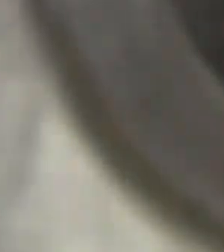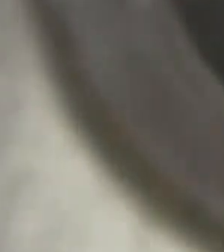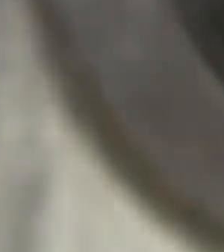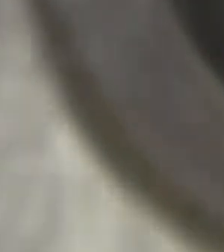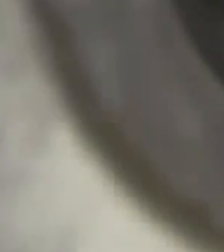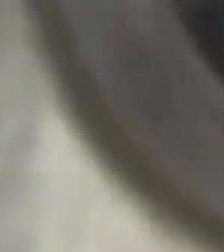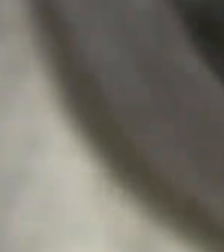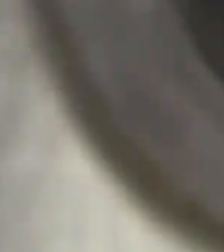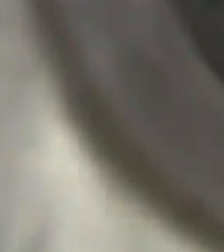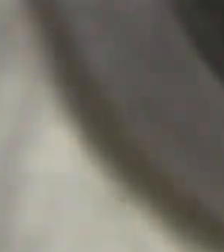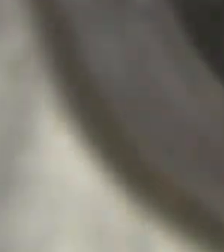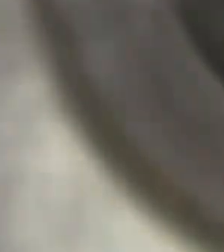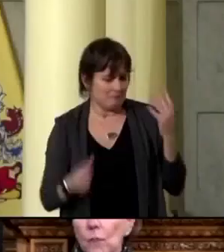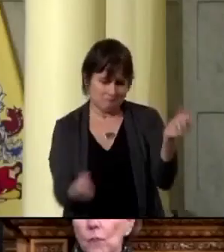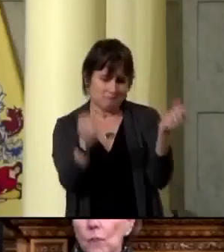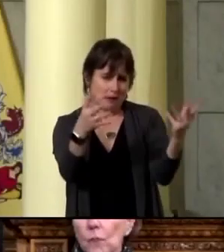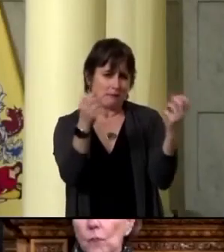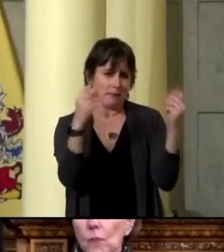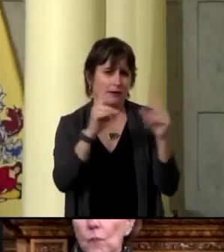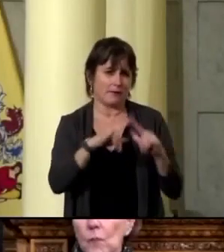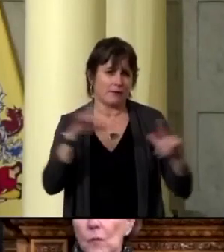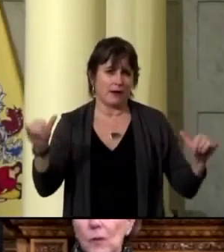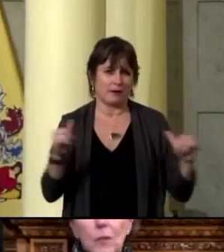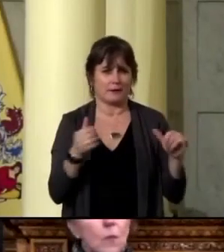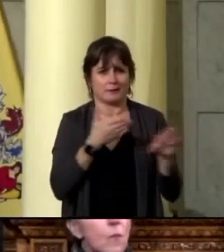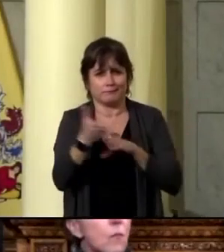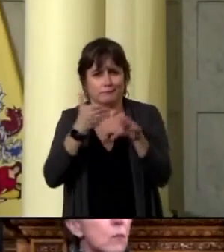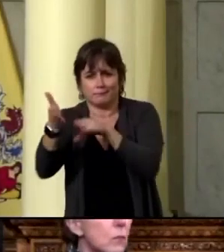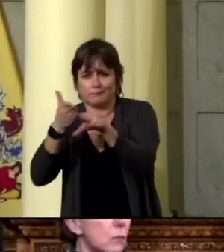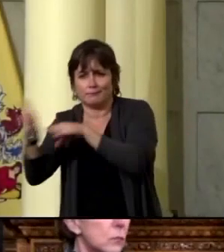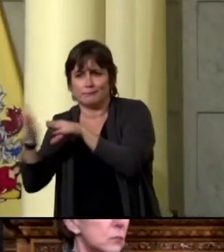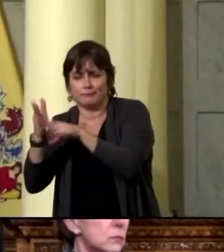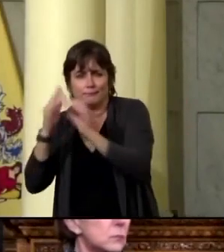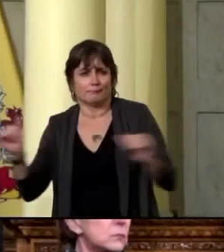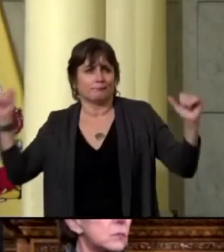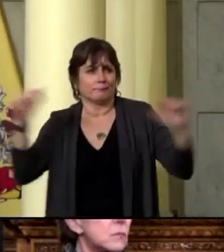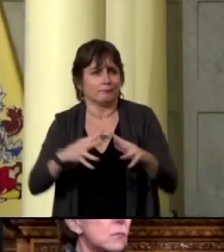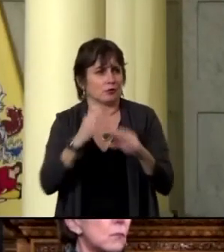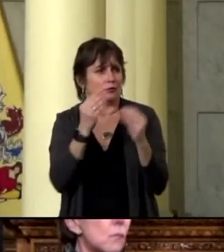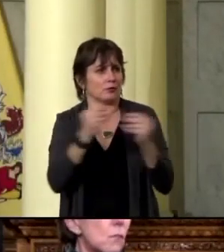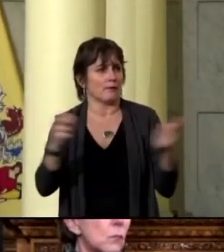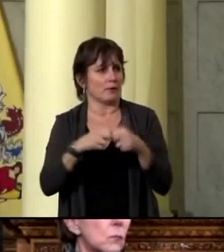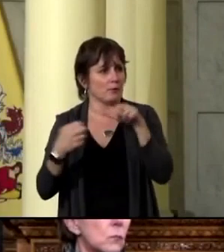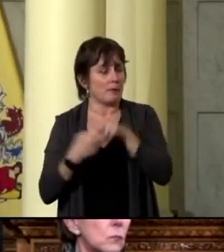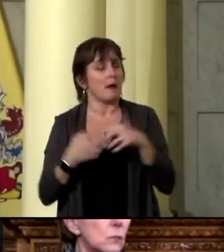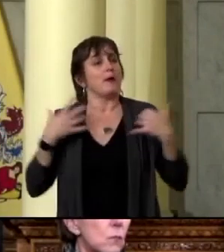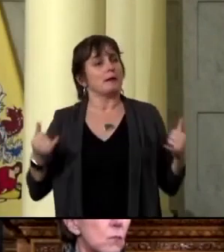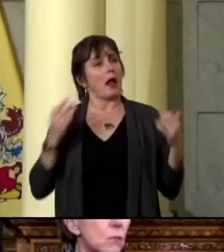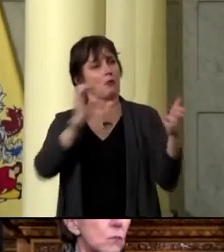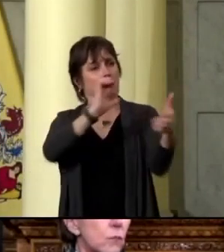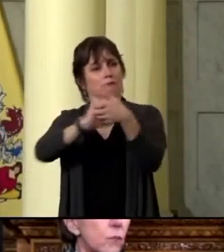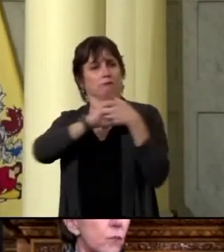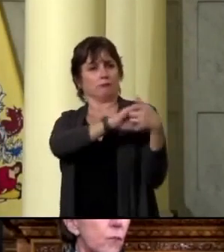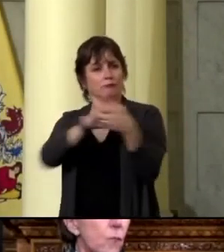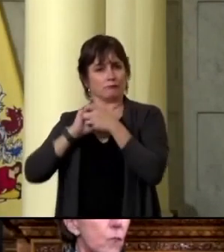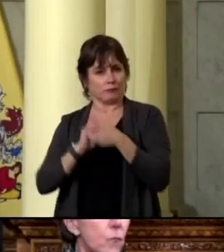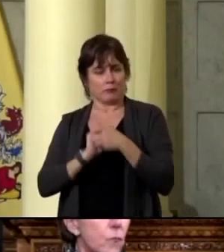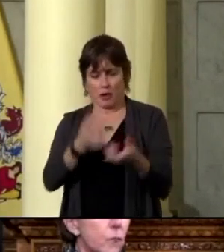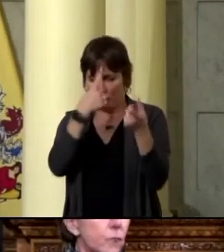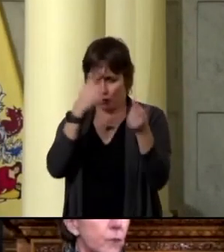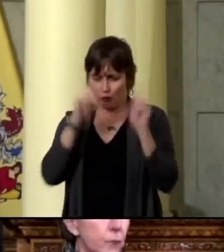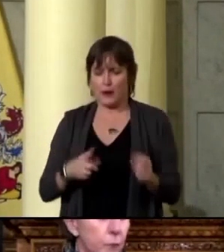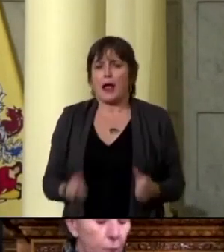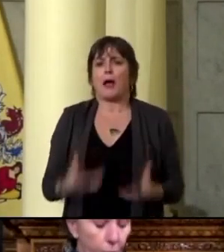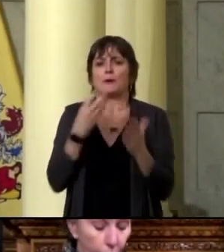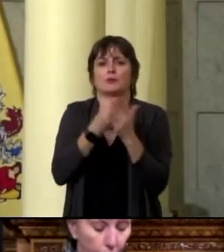work ahead on lead contamination. Let's work together now to come to an agreement on what this investment needs to be so that we can put it